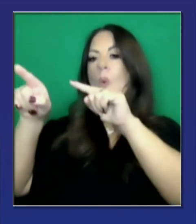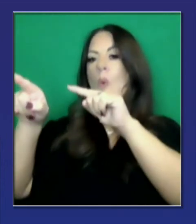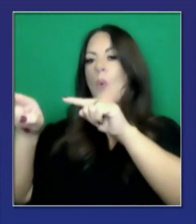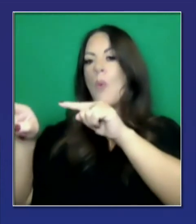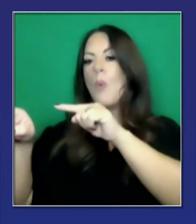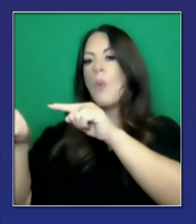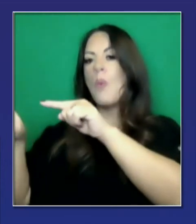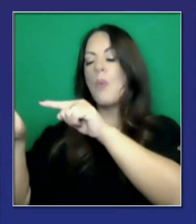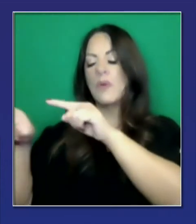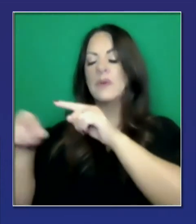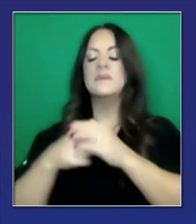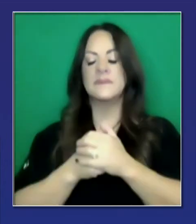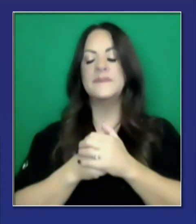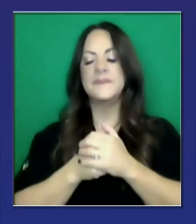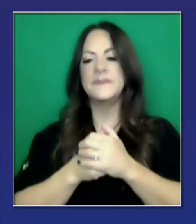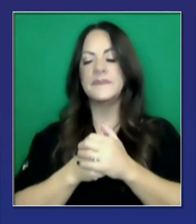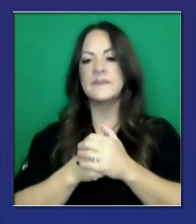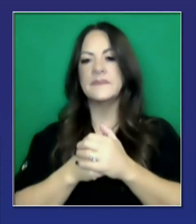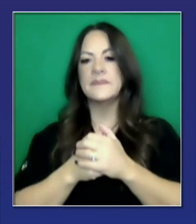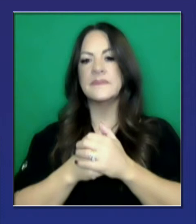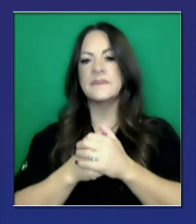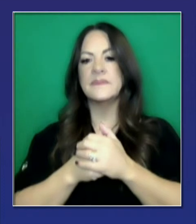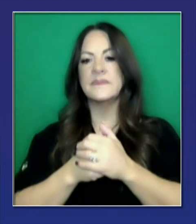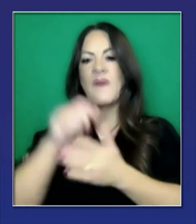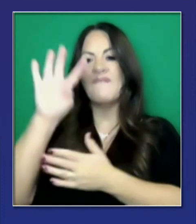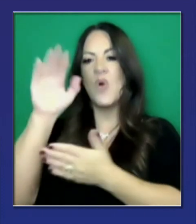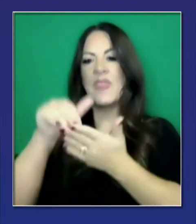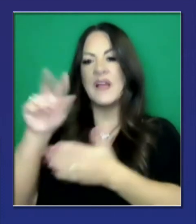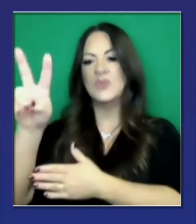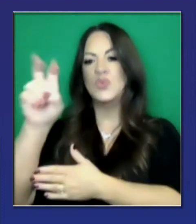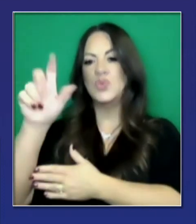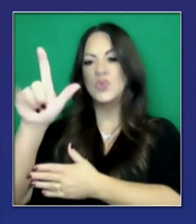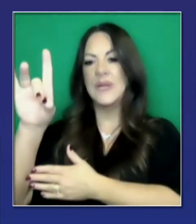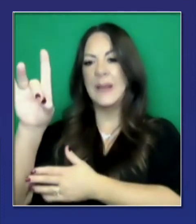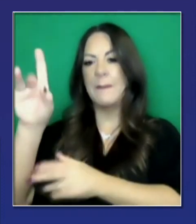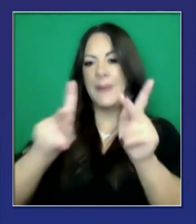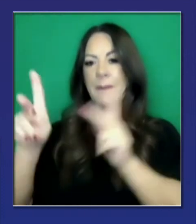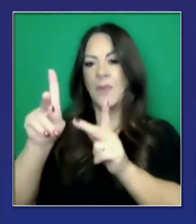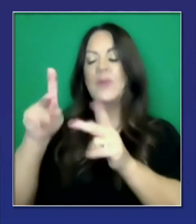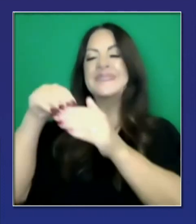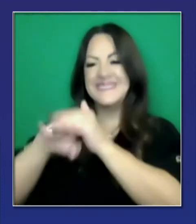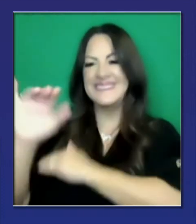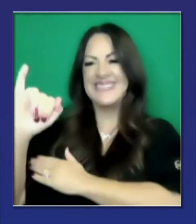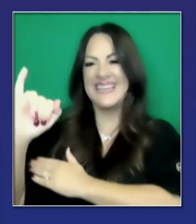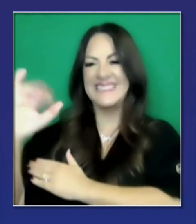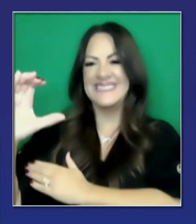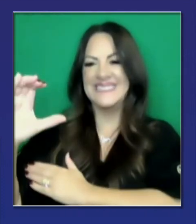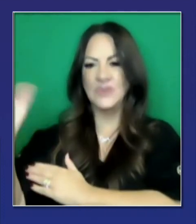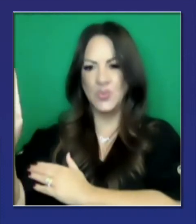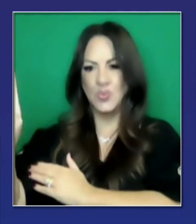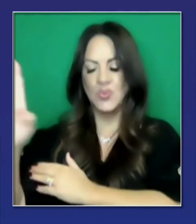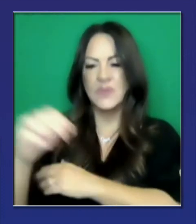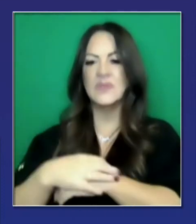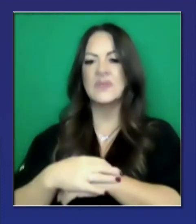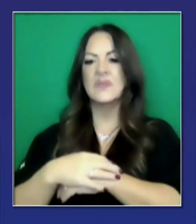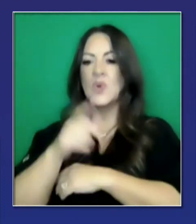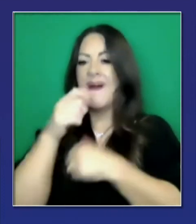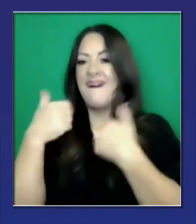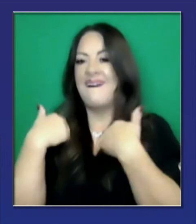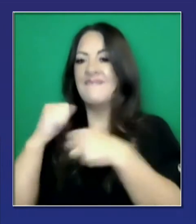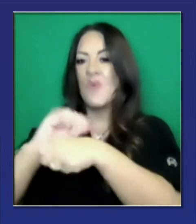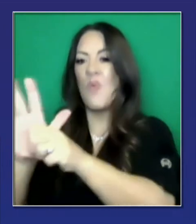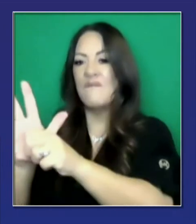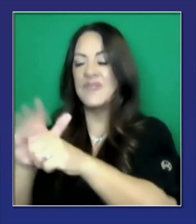4,228 individuals now admitted into our ICUs that have tested positive for COVID. But again, none of us live in the aggregate.